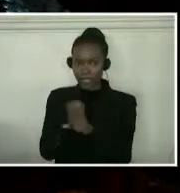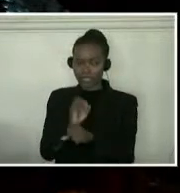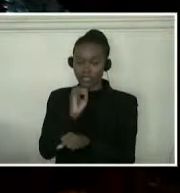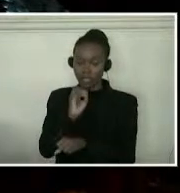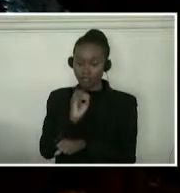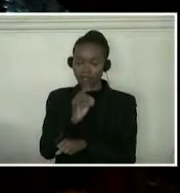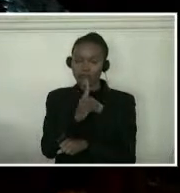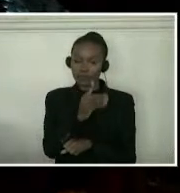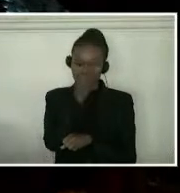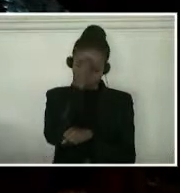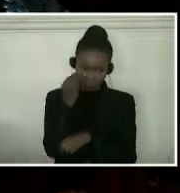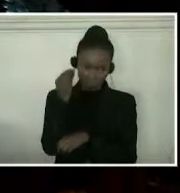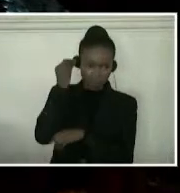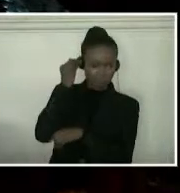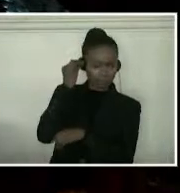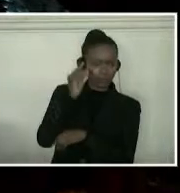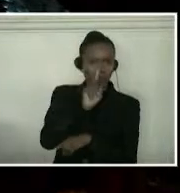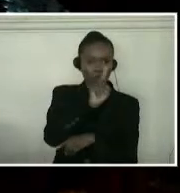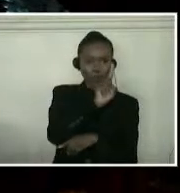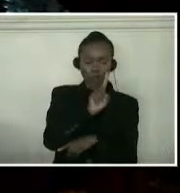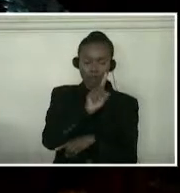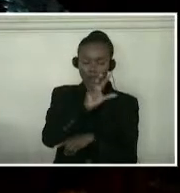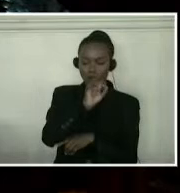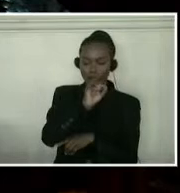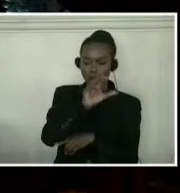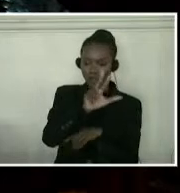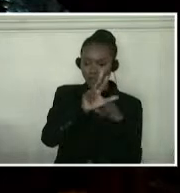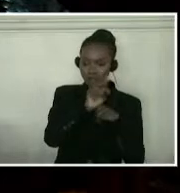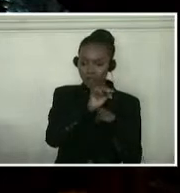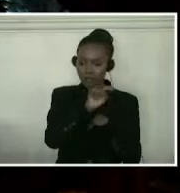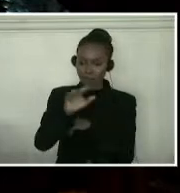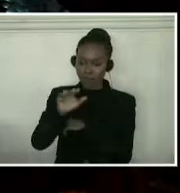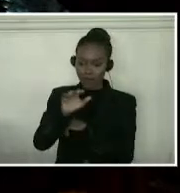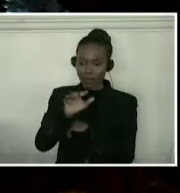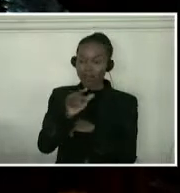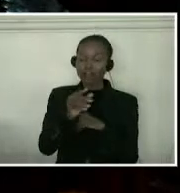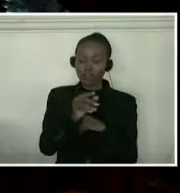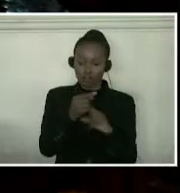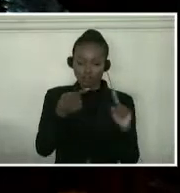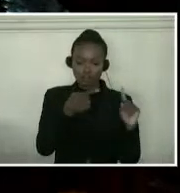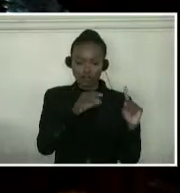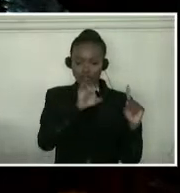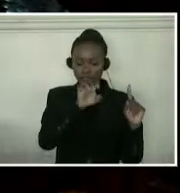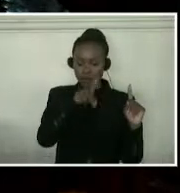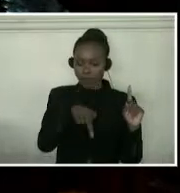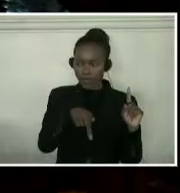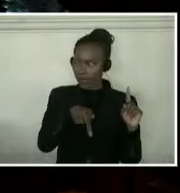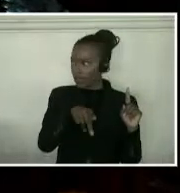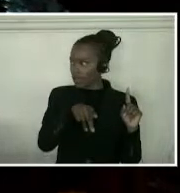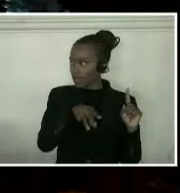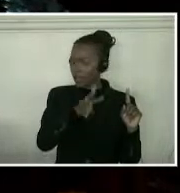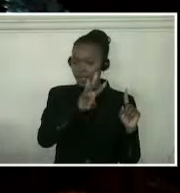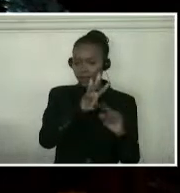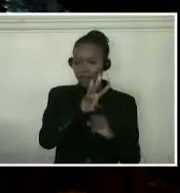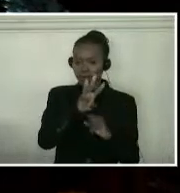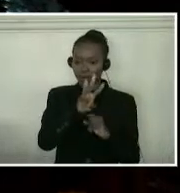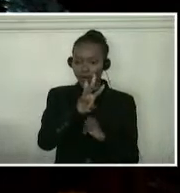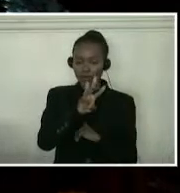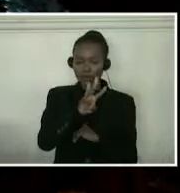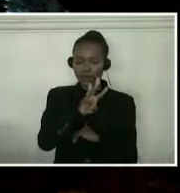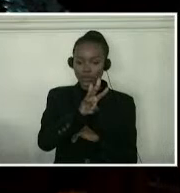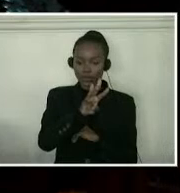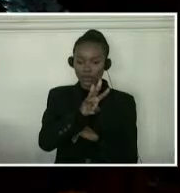million rent for 2022-23 for the ep wp integrated grant for provinces which will be